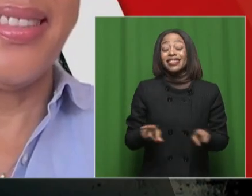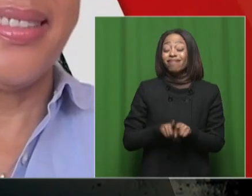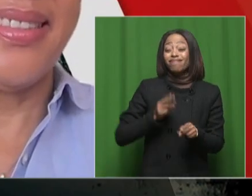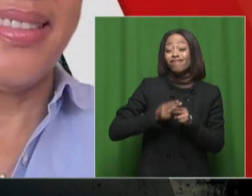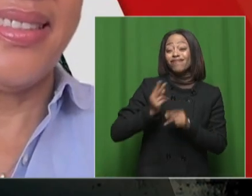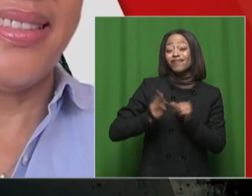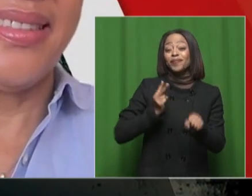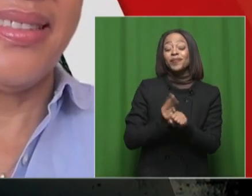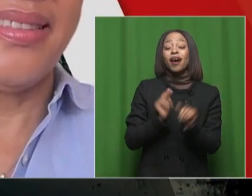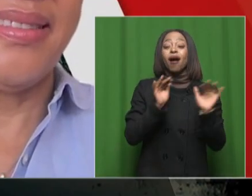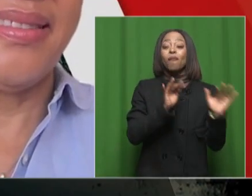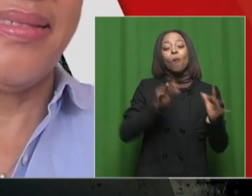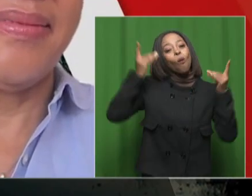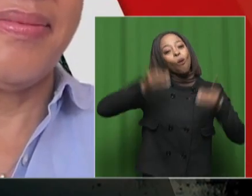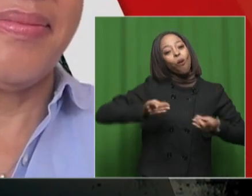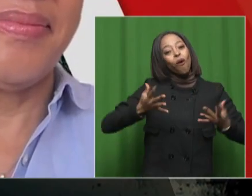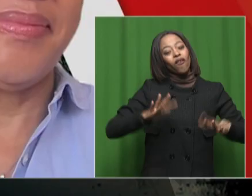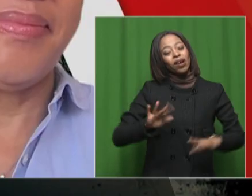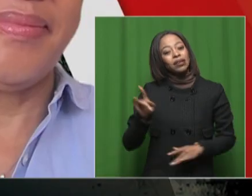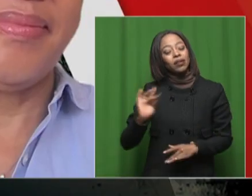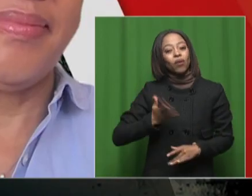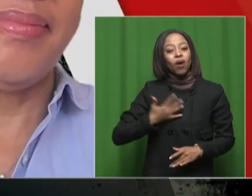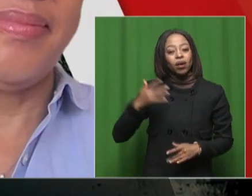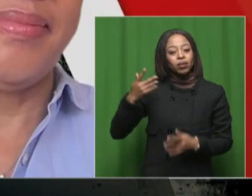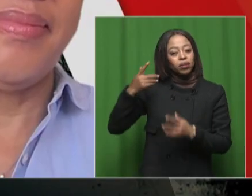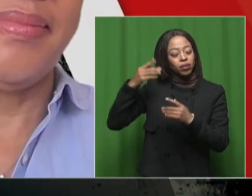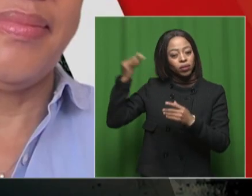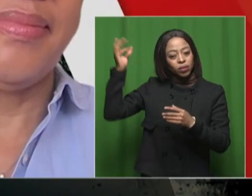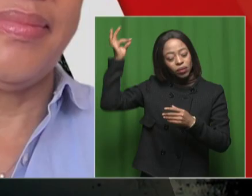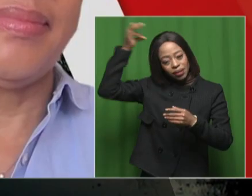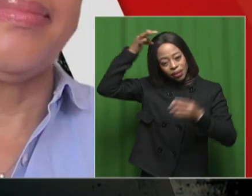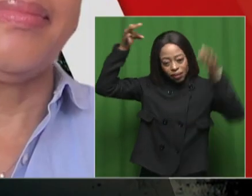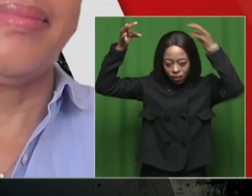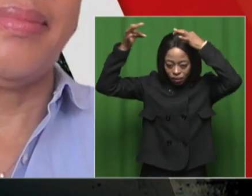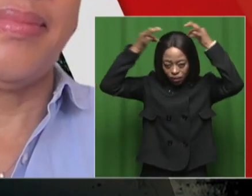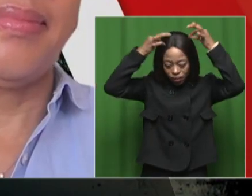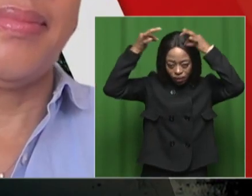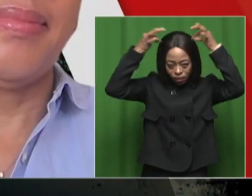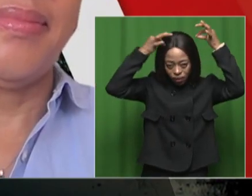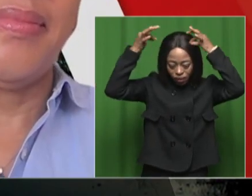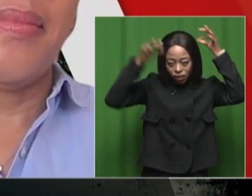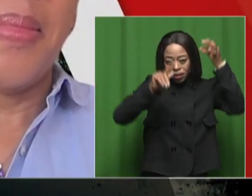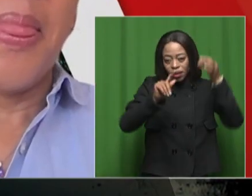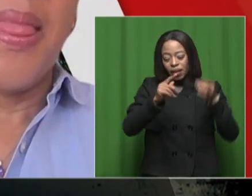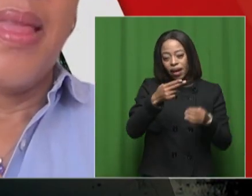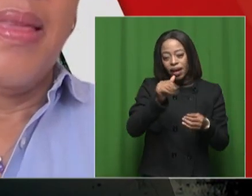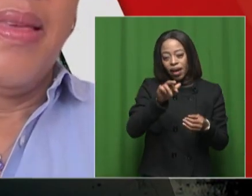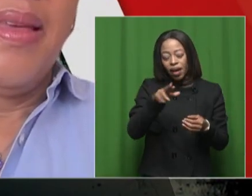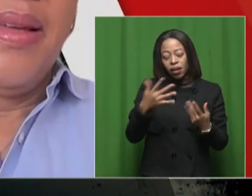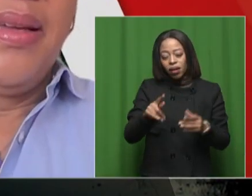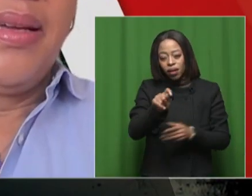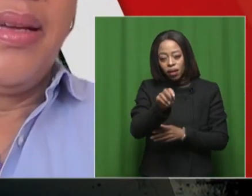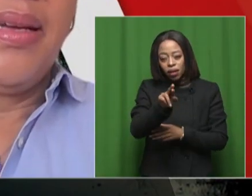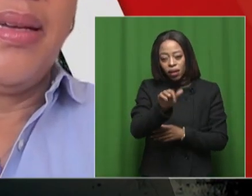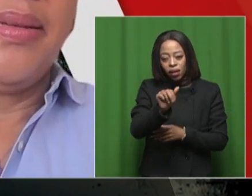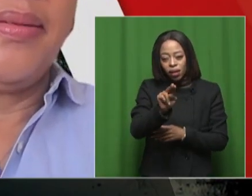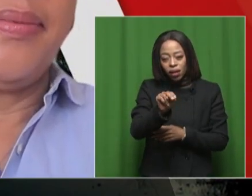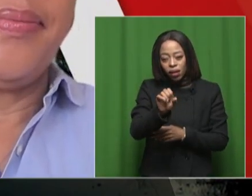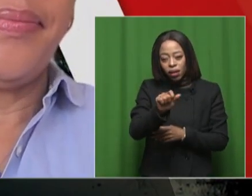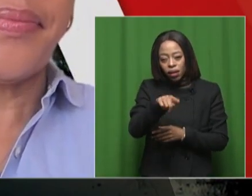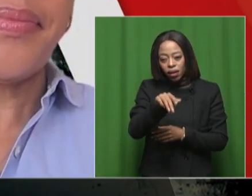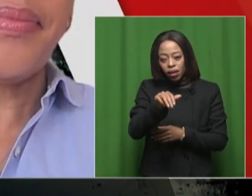if people were to decide that they want to have a hair transplant, what should they be looking out for in terms of the facilities